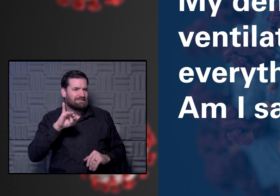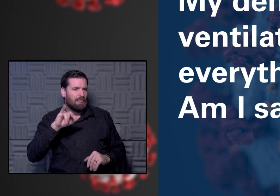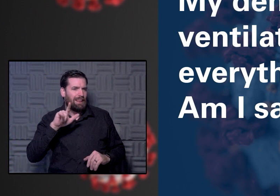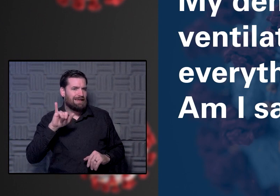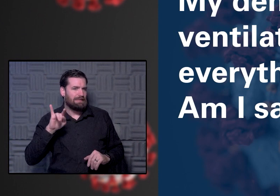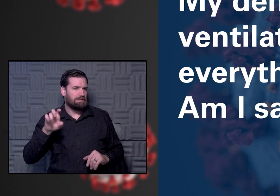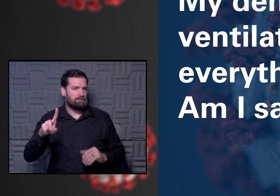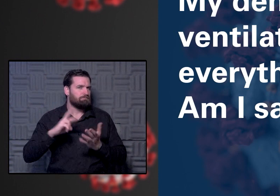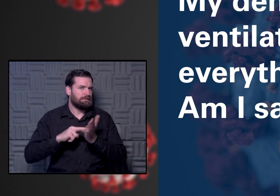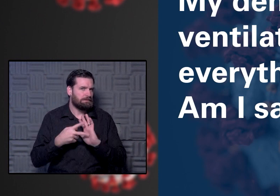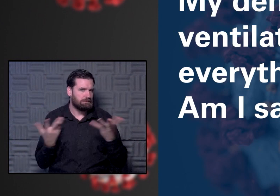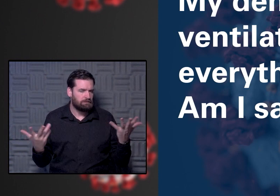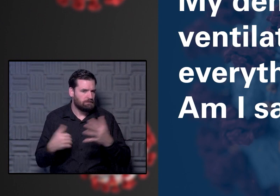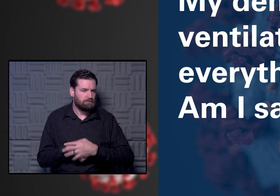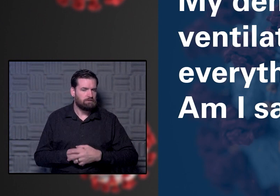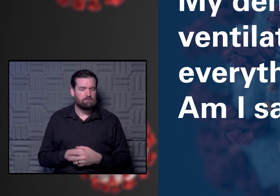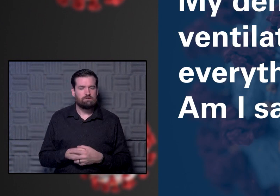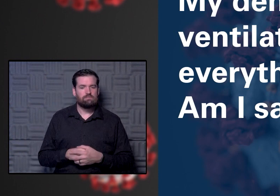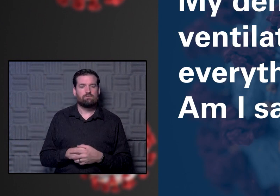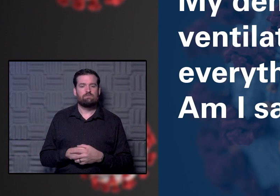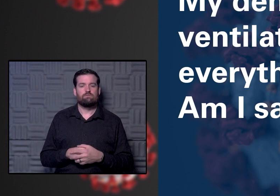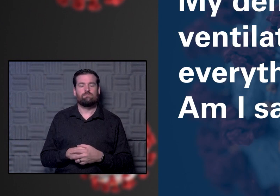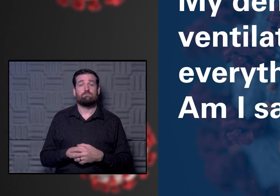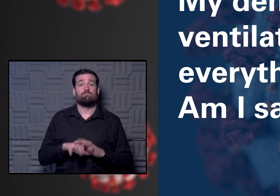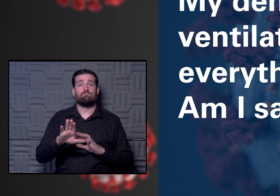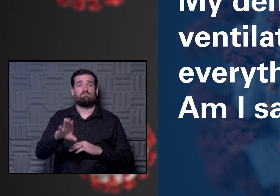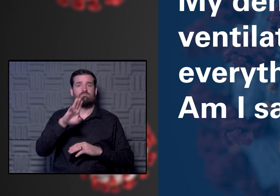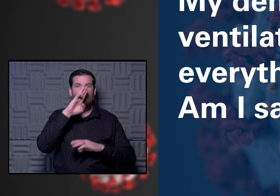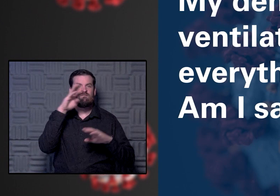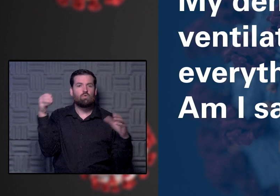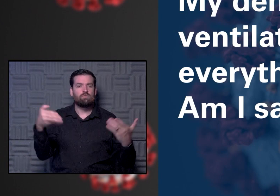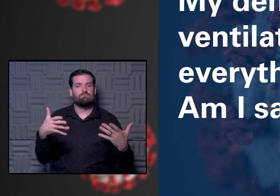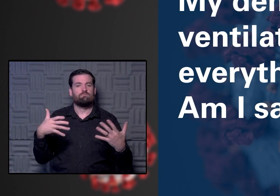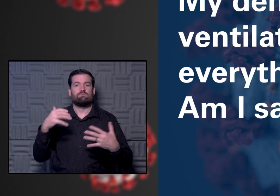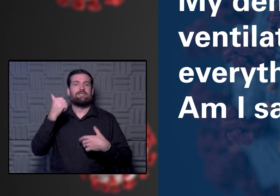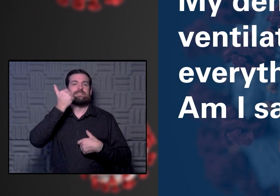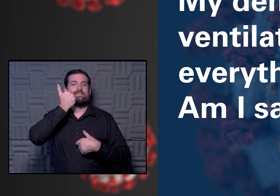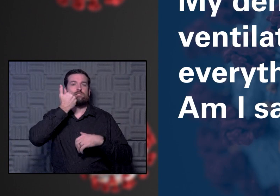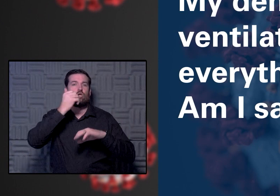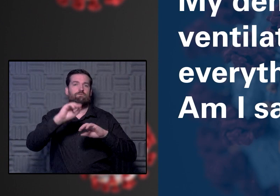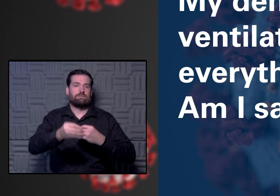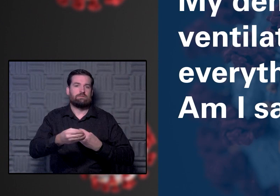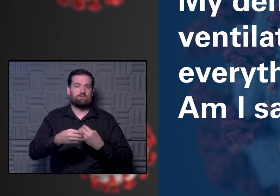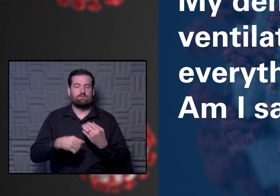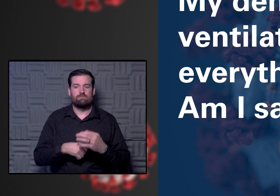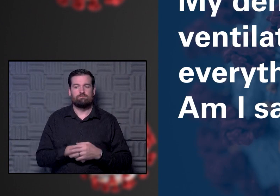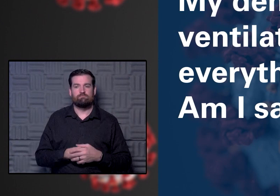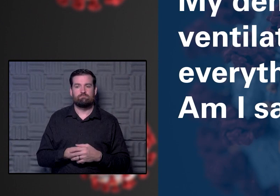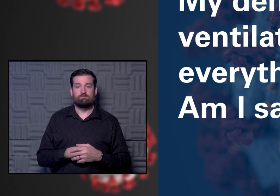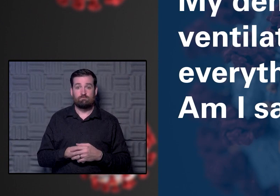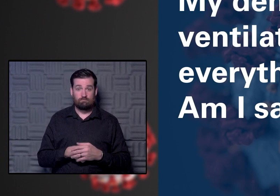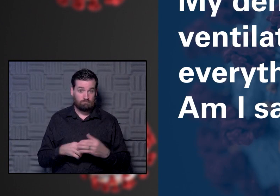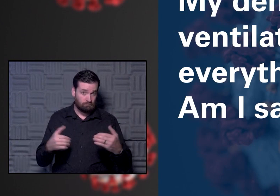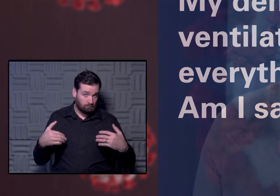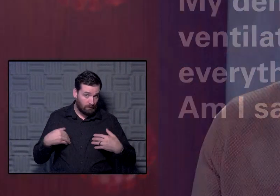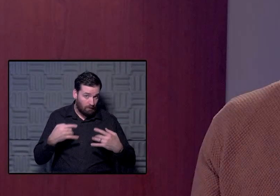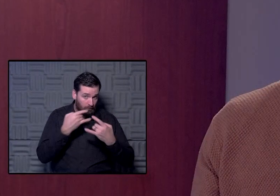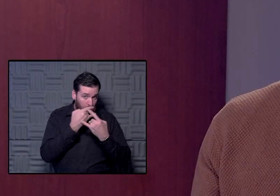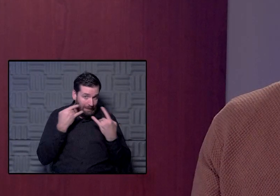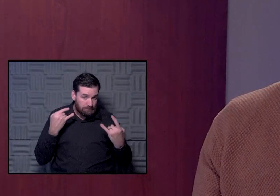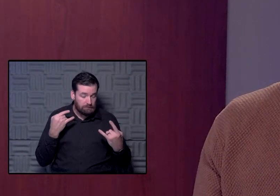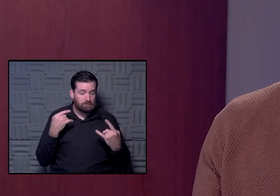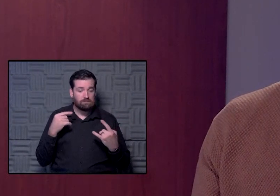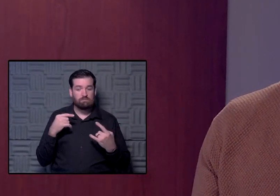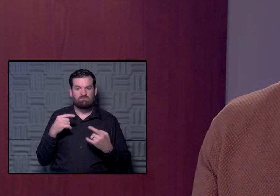think your focus in a setting like a dentist's office should be really looking at do they have a masking policy